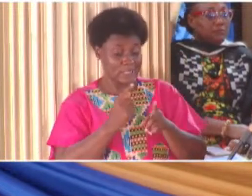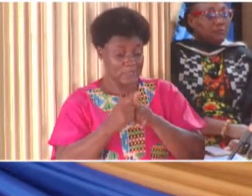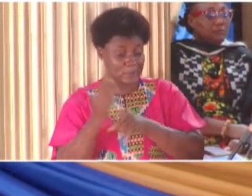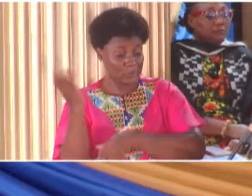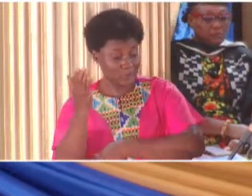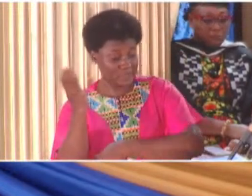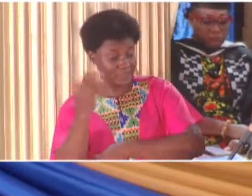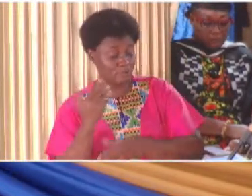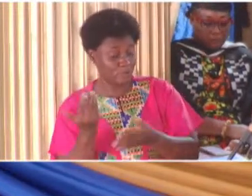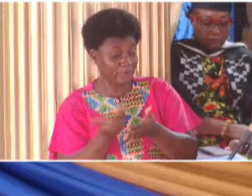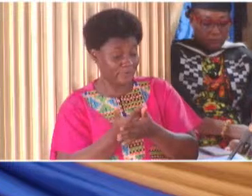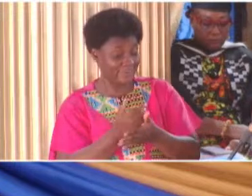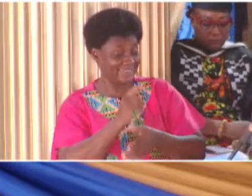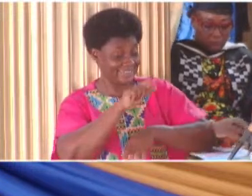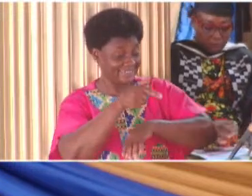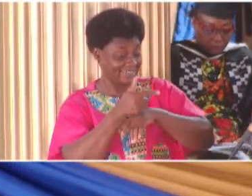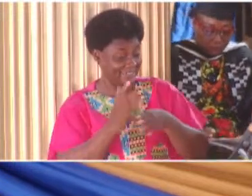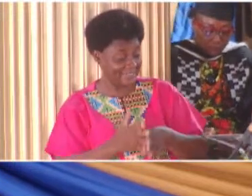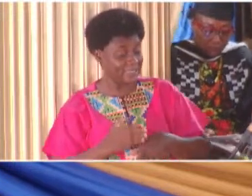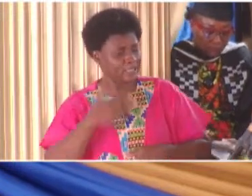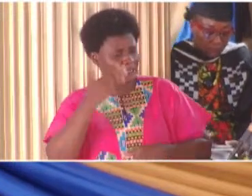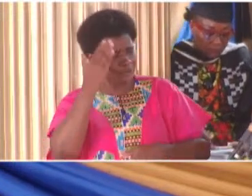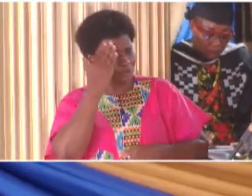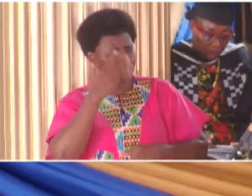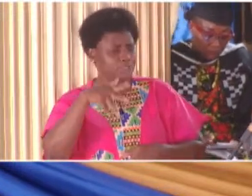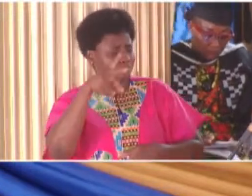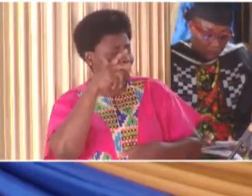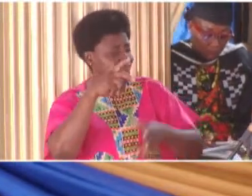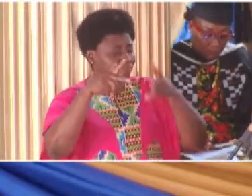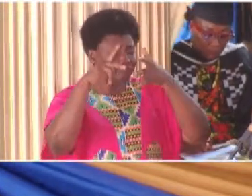our fresh graduates. I know they listened to